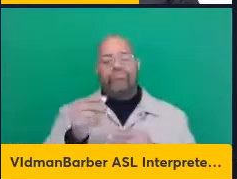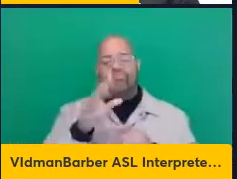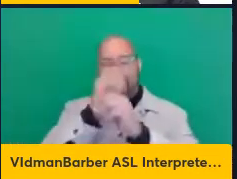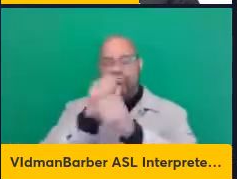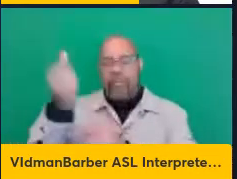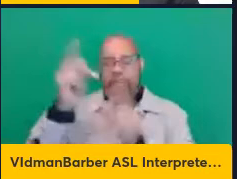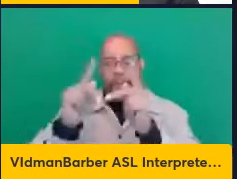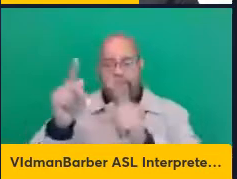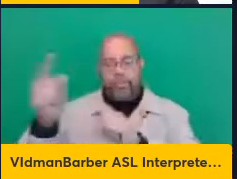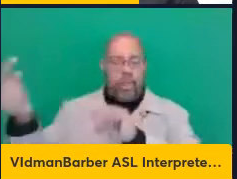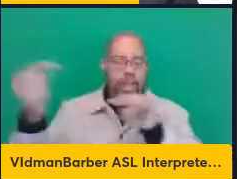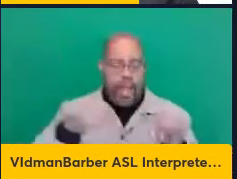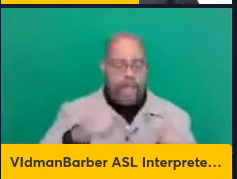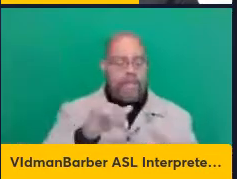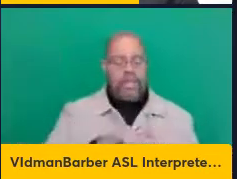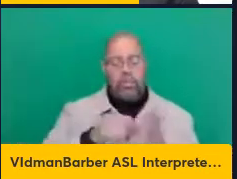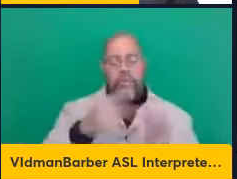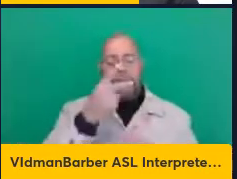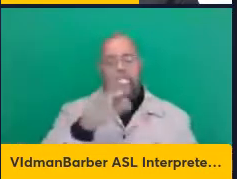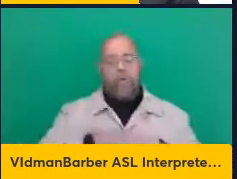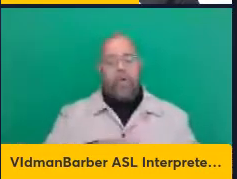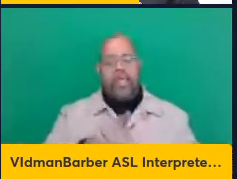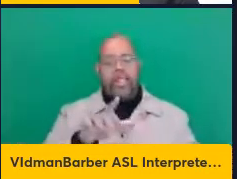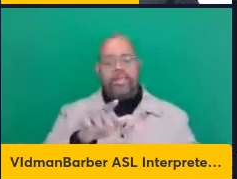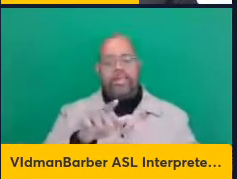come. And this is what you see on the left.